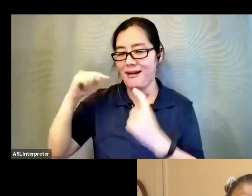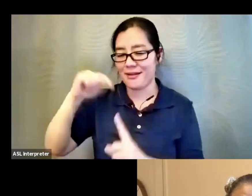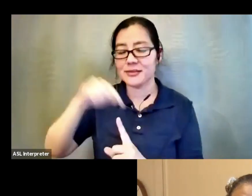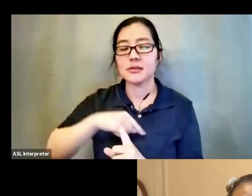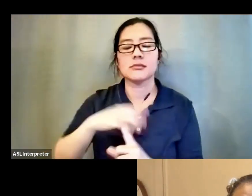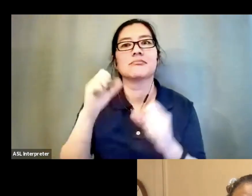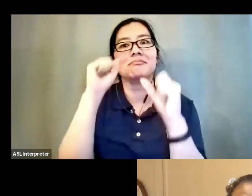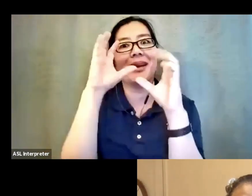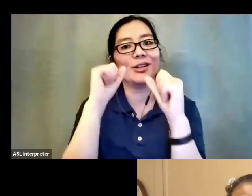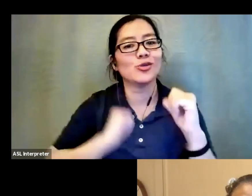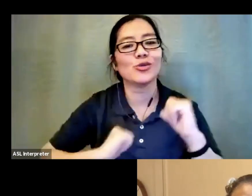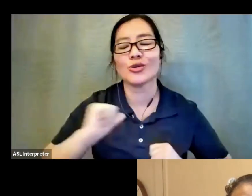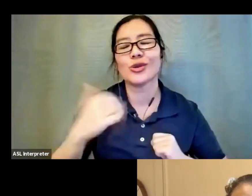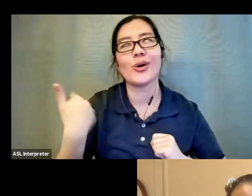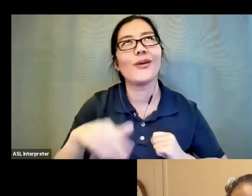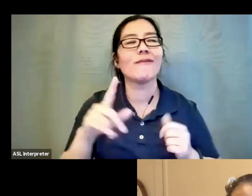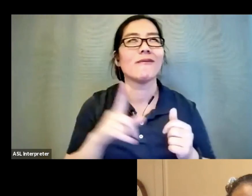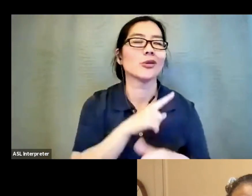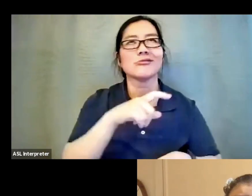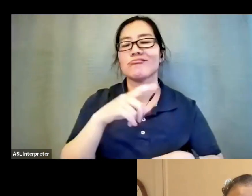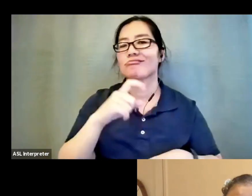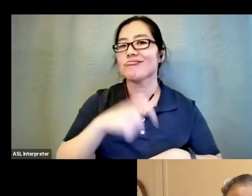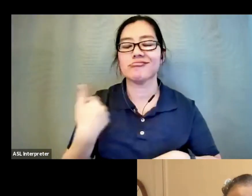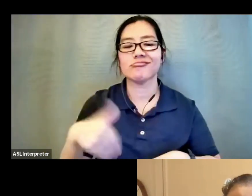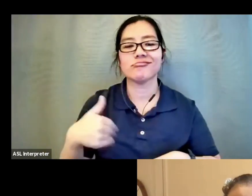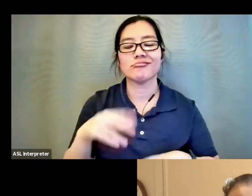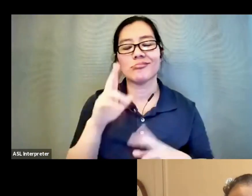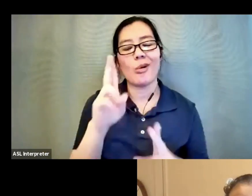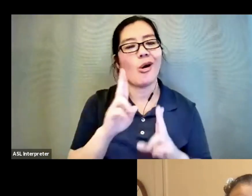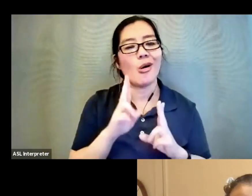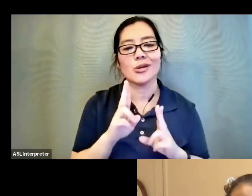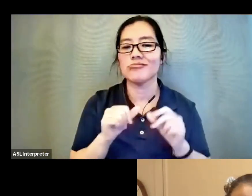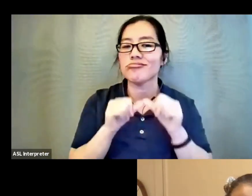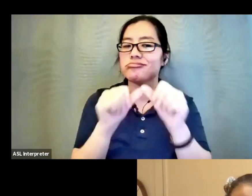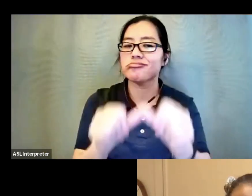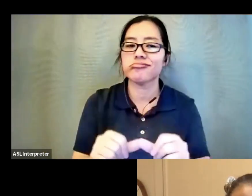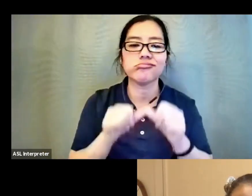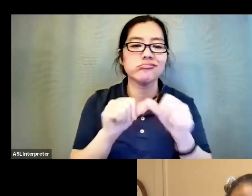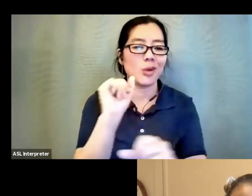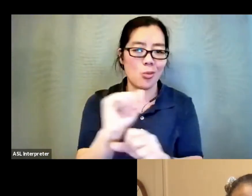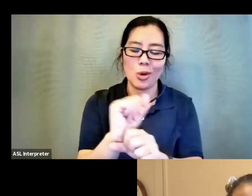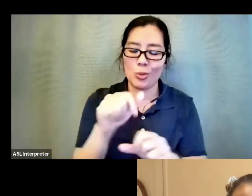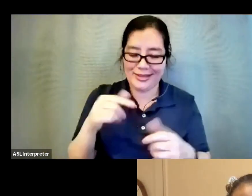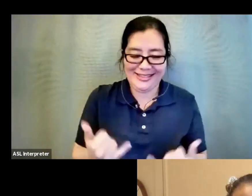show. And I'm really honored to work with such a vast group of performers.